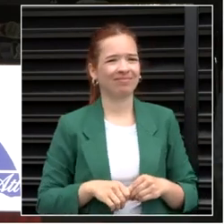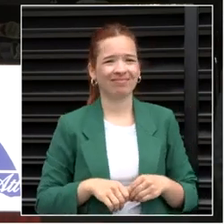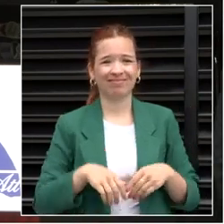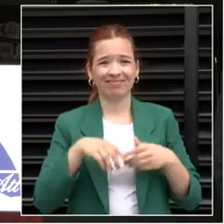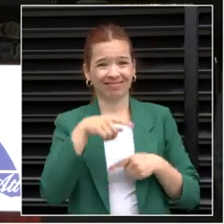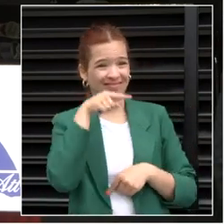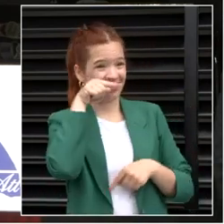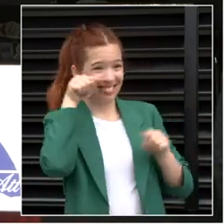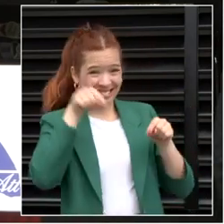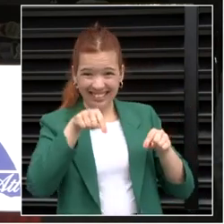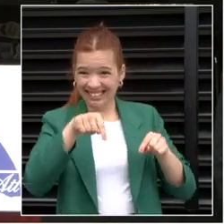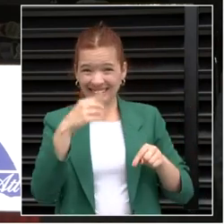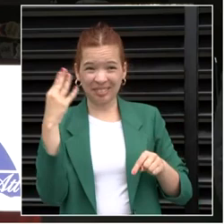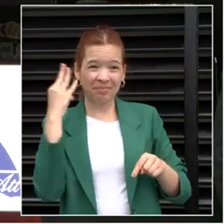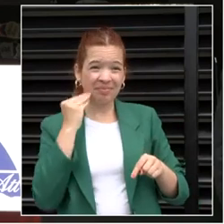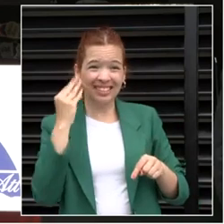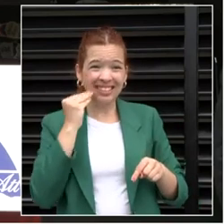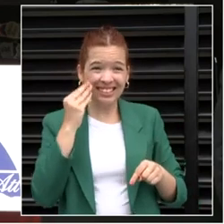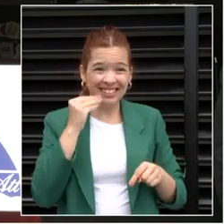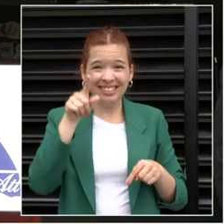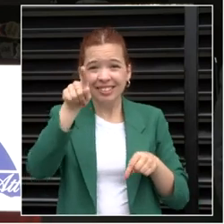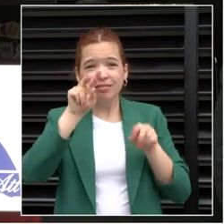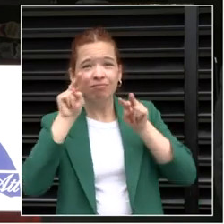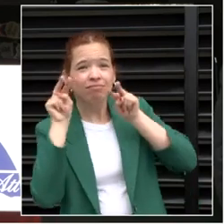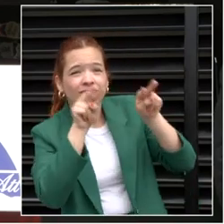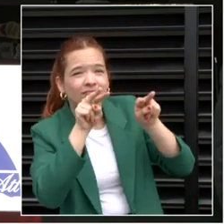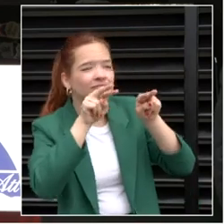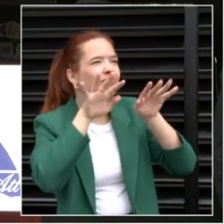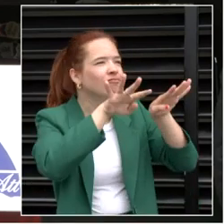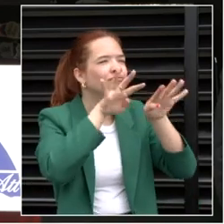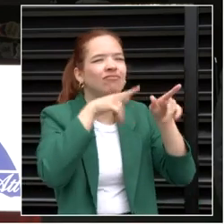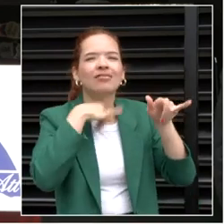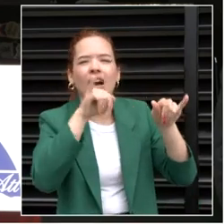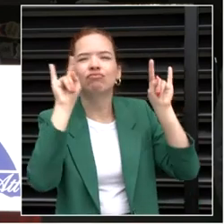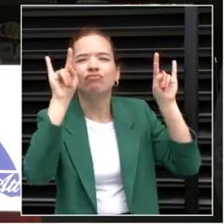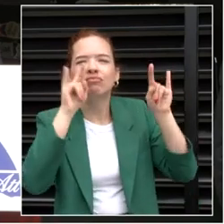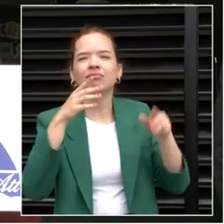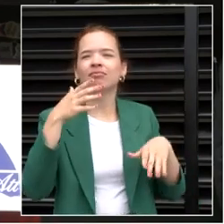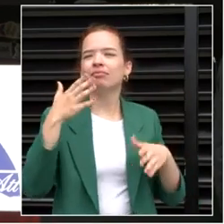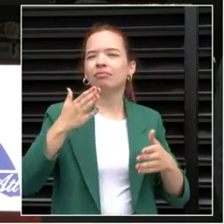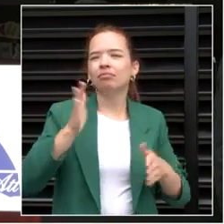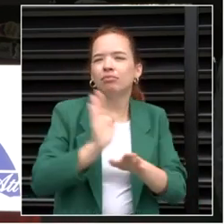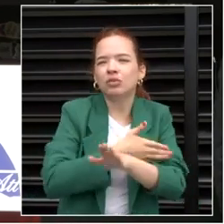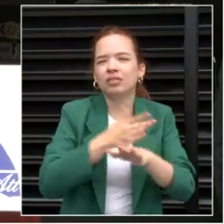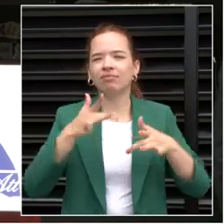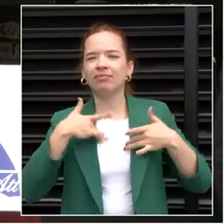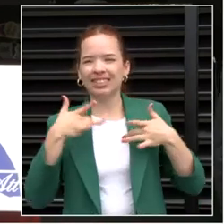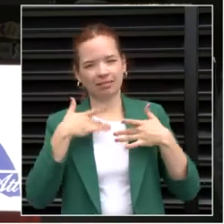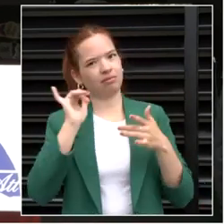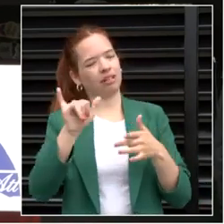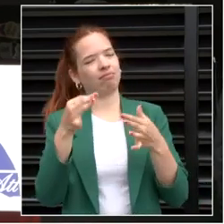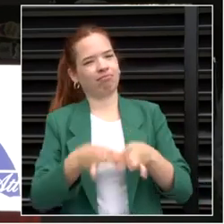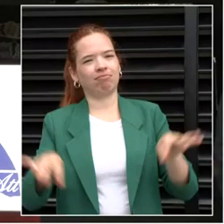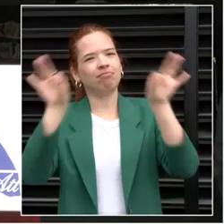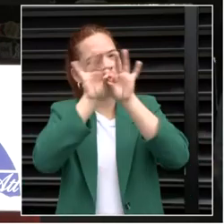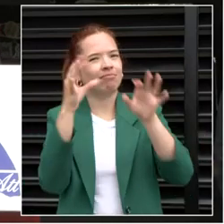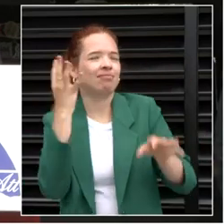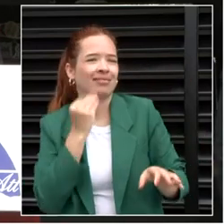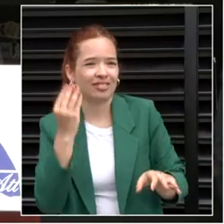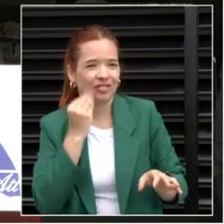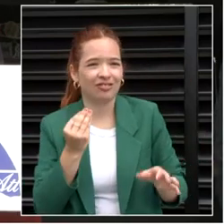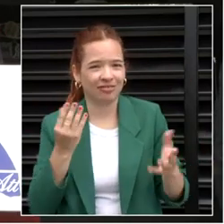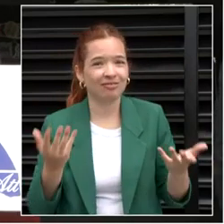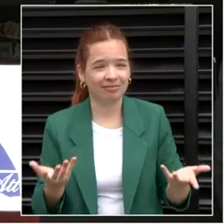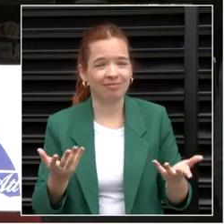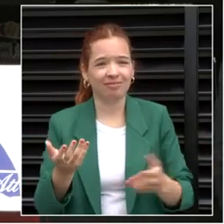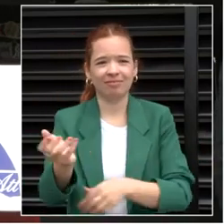or experiencing live music. But we know that being surrounded by hundreds or thousands of strangers who